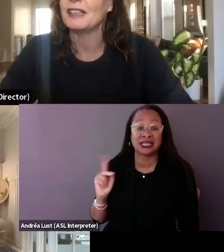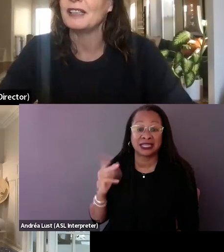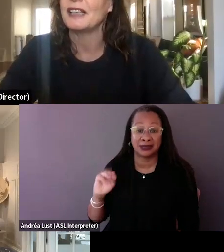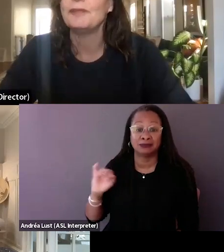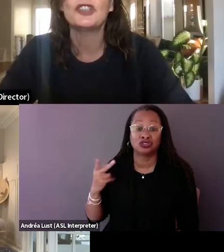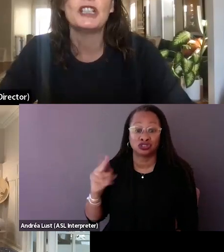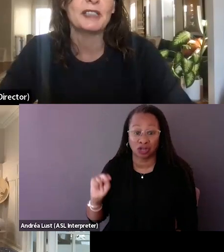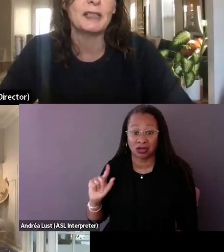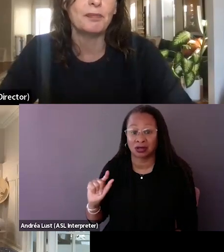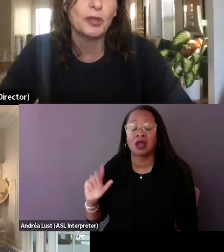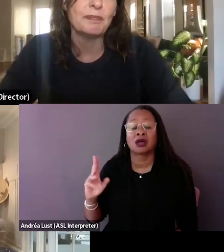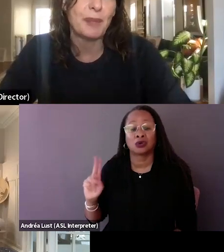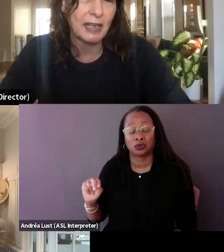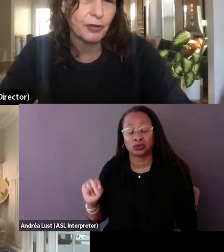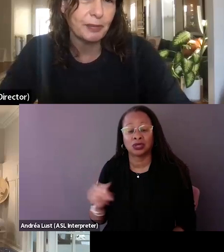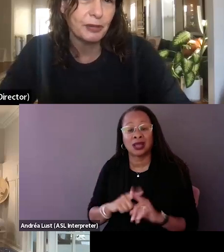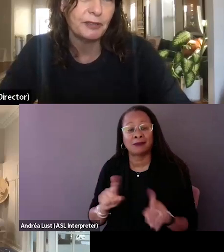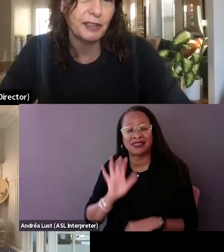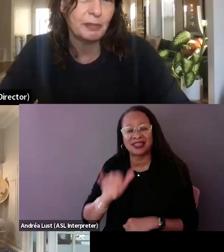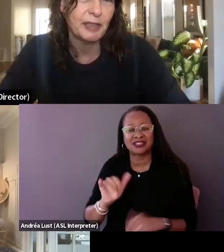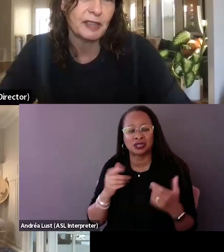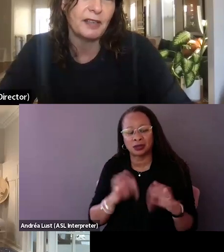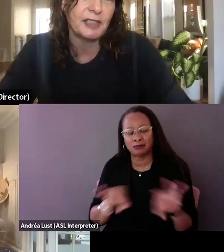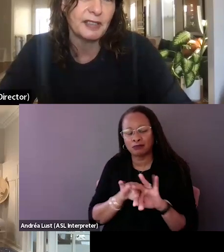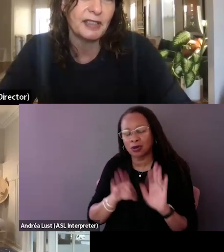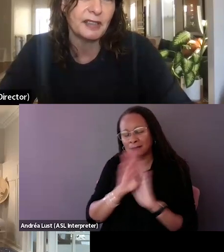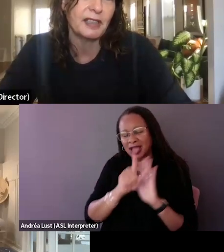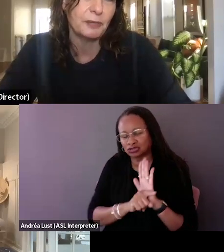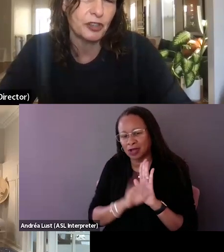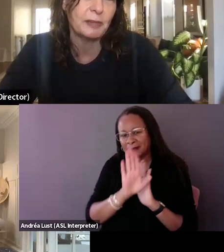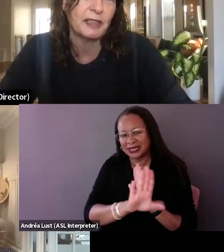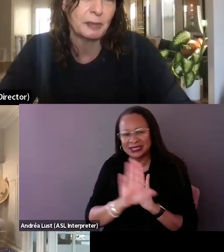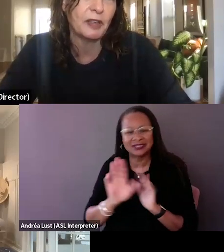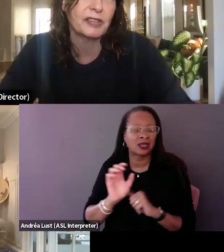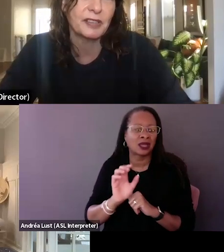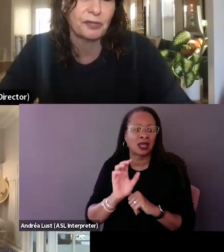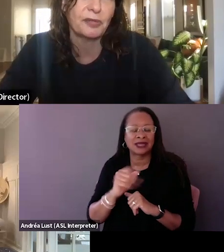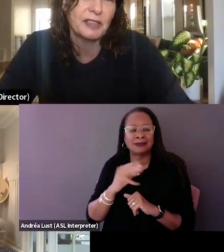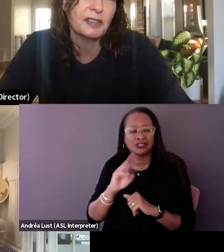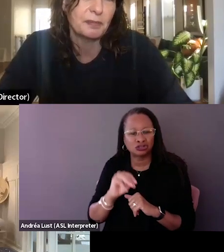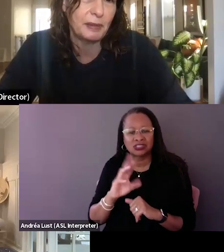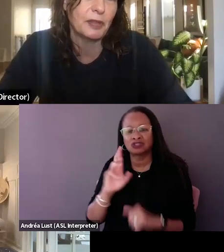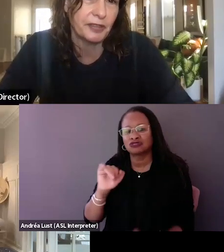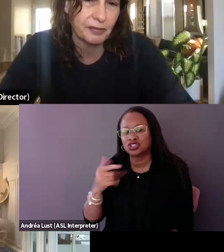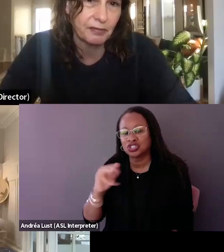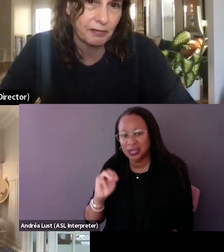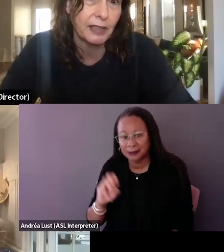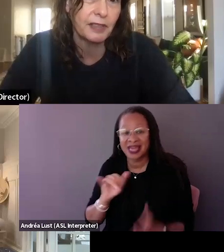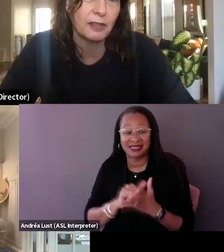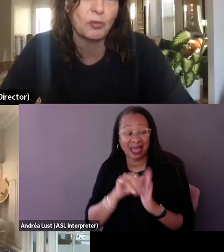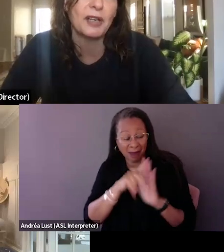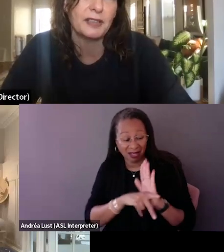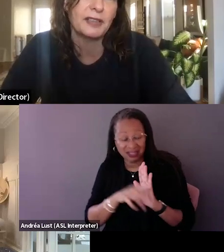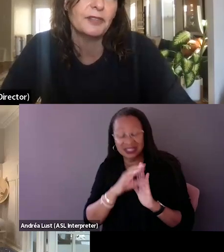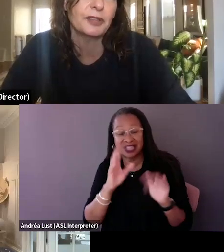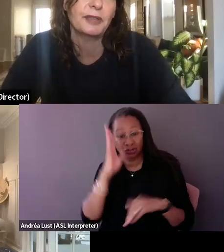But the Kim regime is an important backdrop to our film, because obviously the Kim regime and its policies are the reasons people are